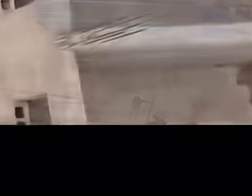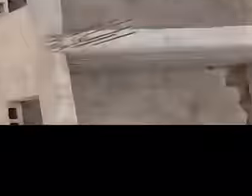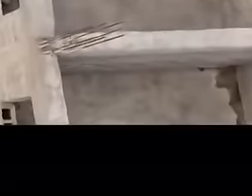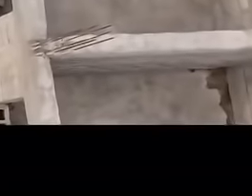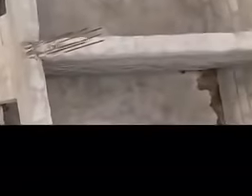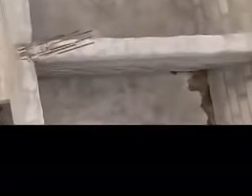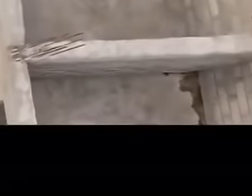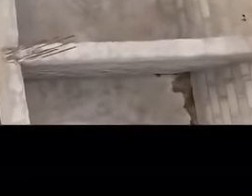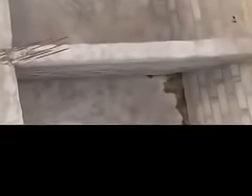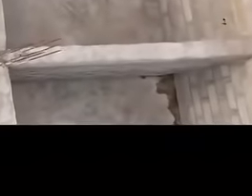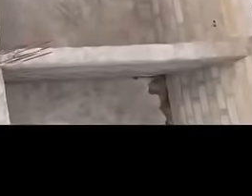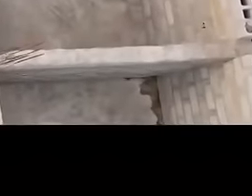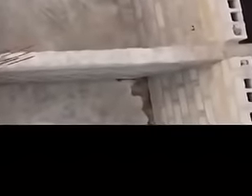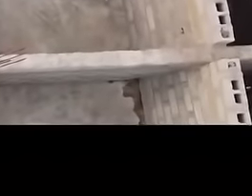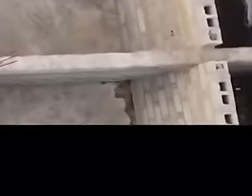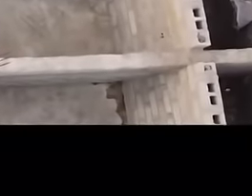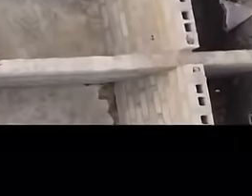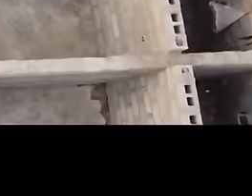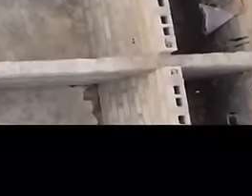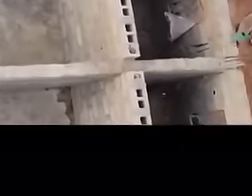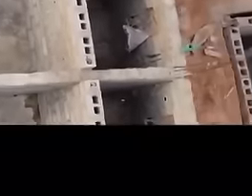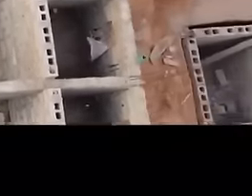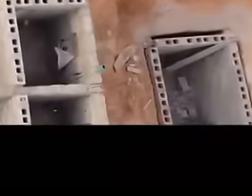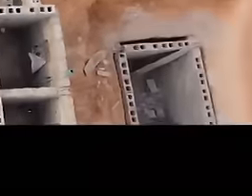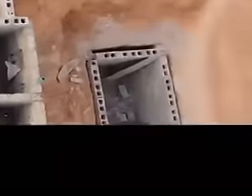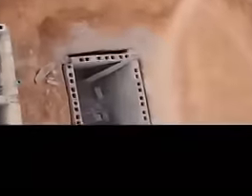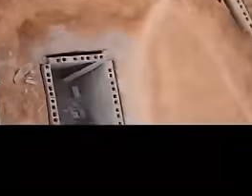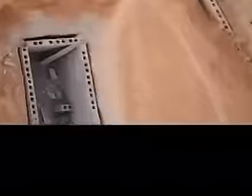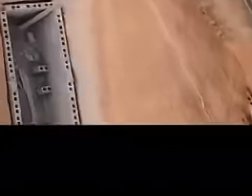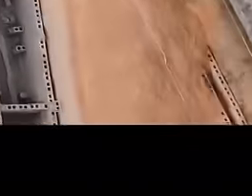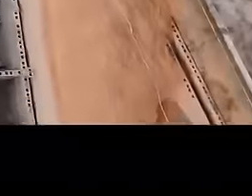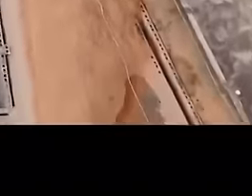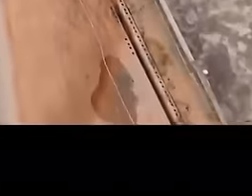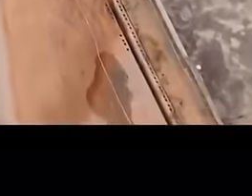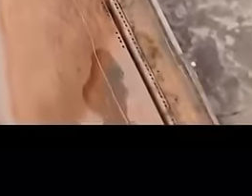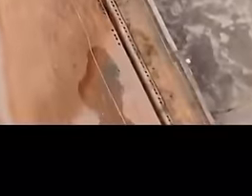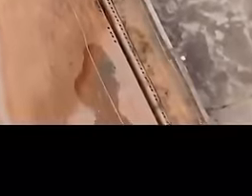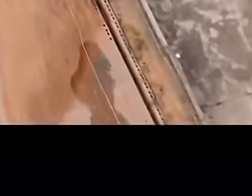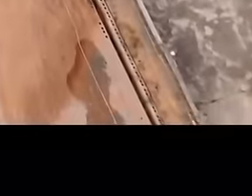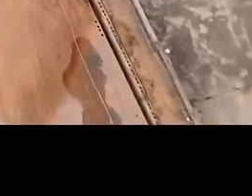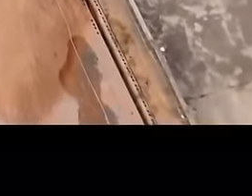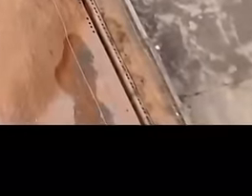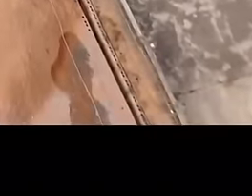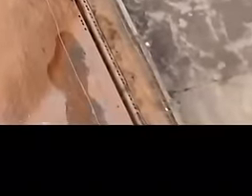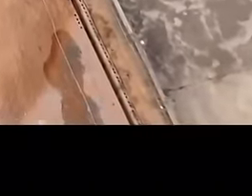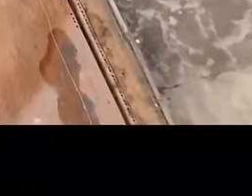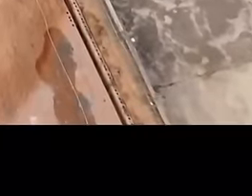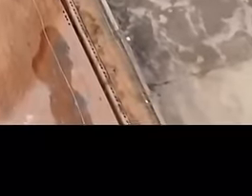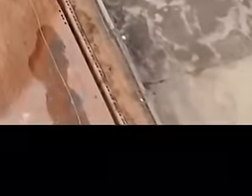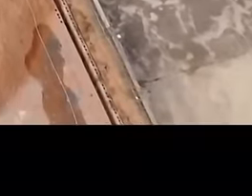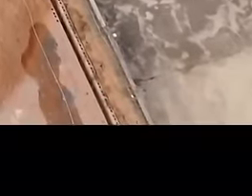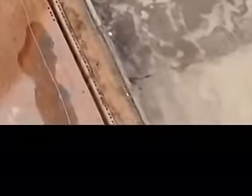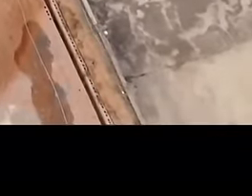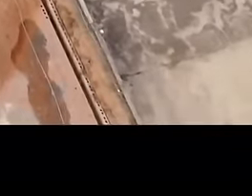of Christ. Jerusalem kekere seed of Christ. Ibele mi Olorun bin